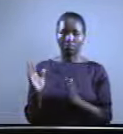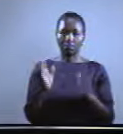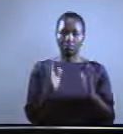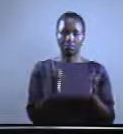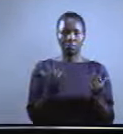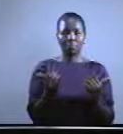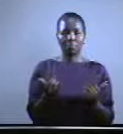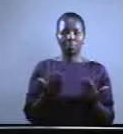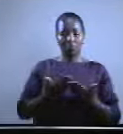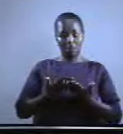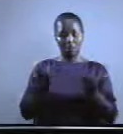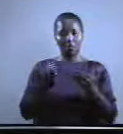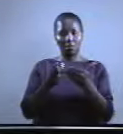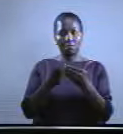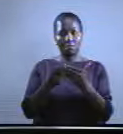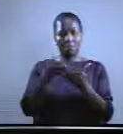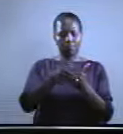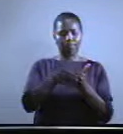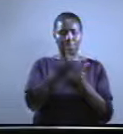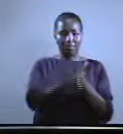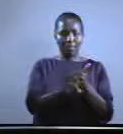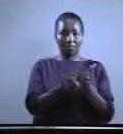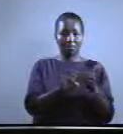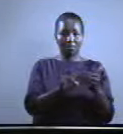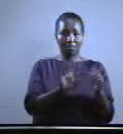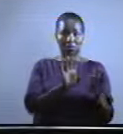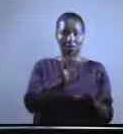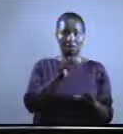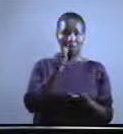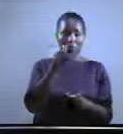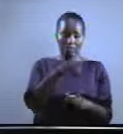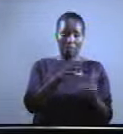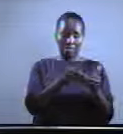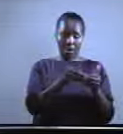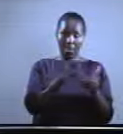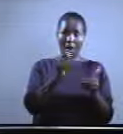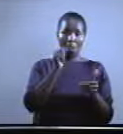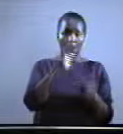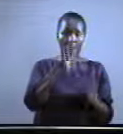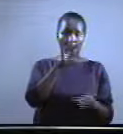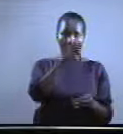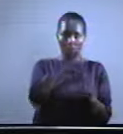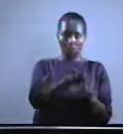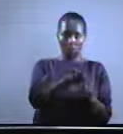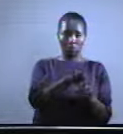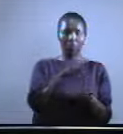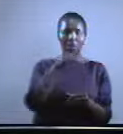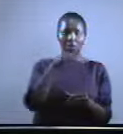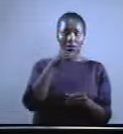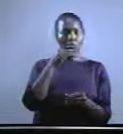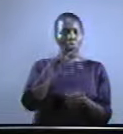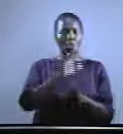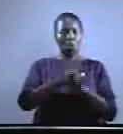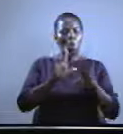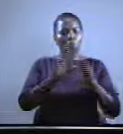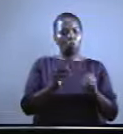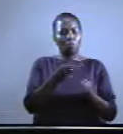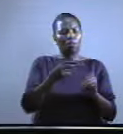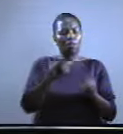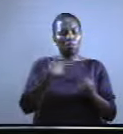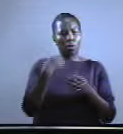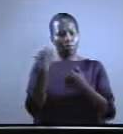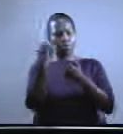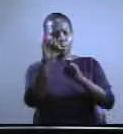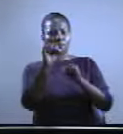Requiring members to be present in the House for a vote does not constrain them when it comes to expressing their support for or opposition to a piece